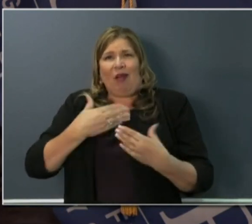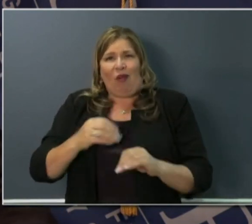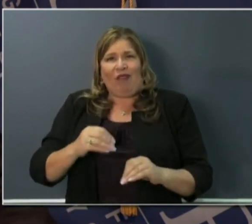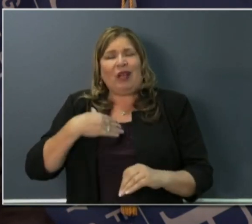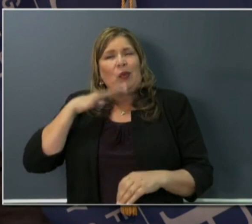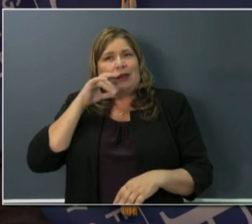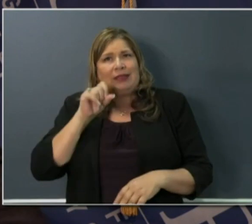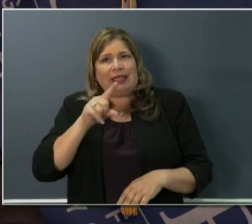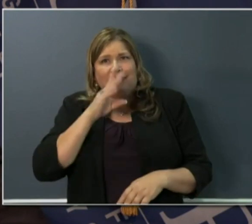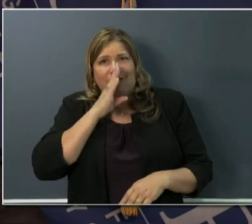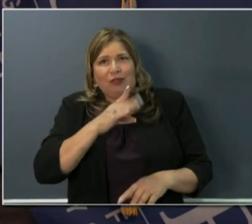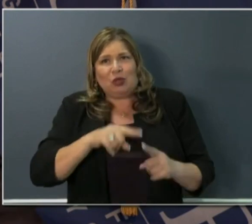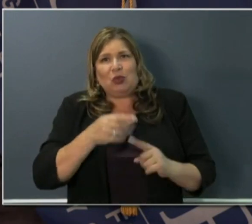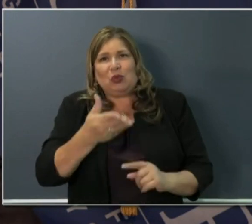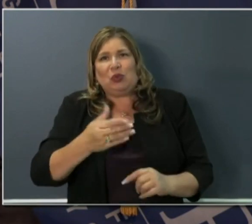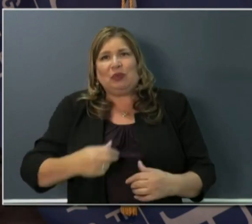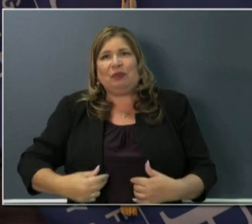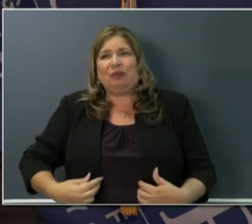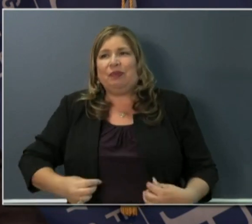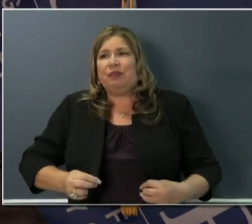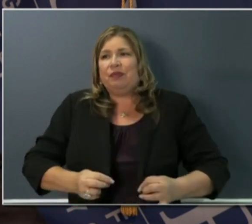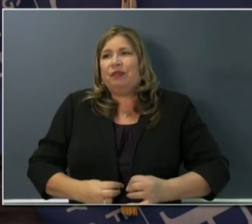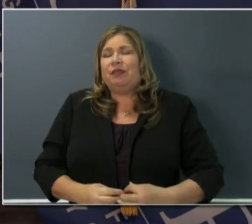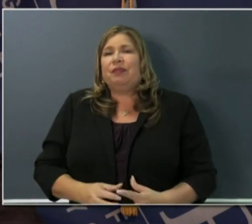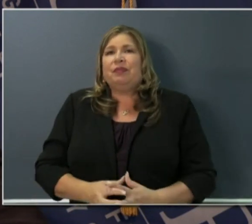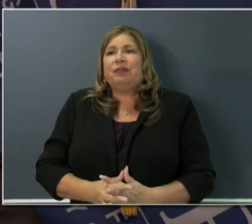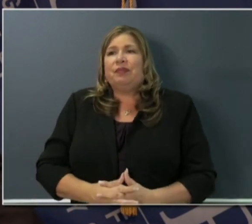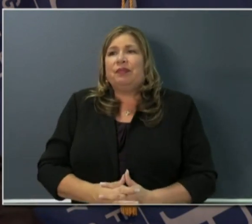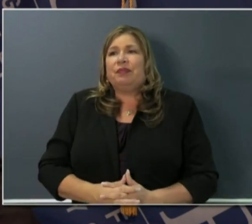you specifically. Katie Orr, KQED.